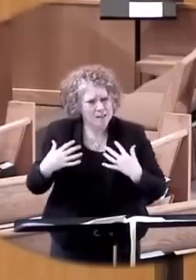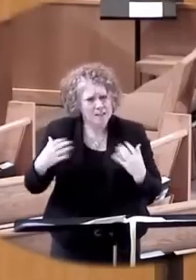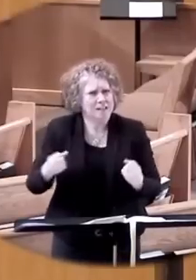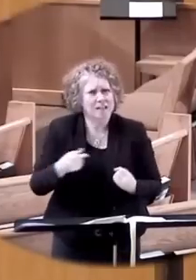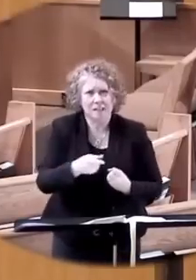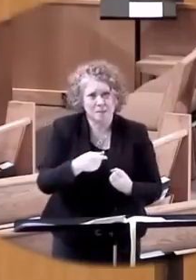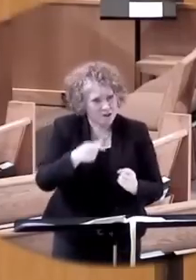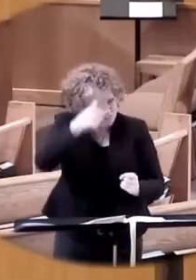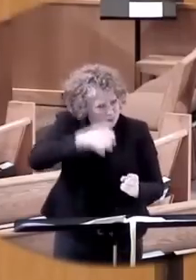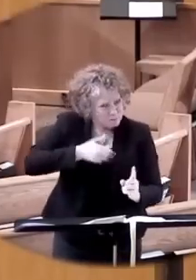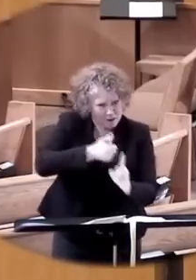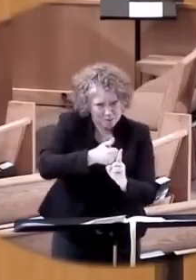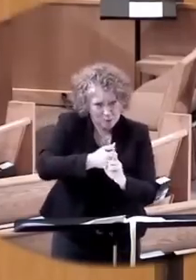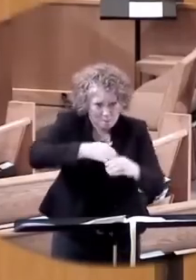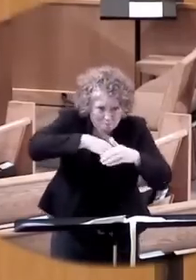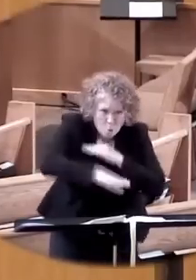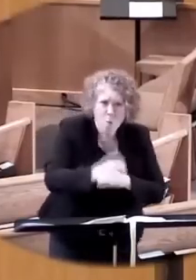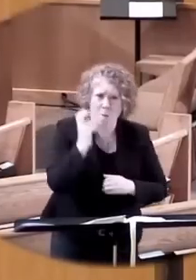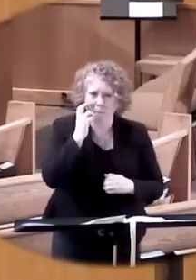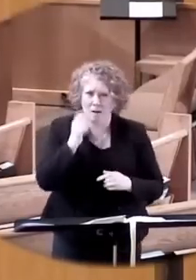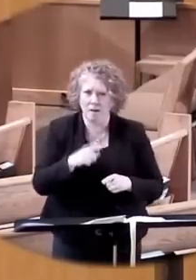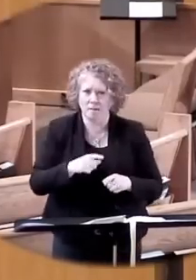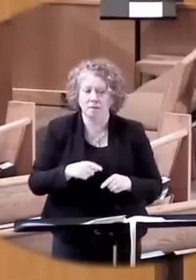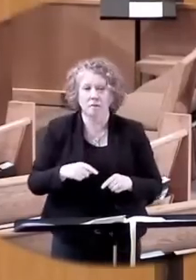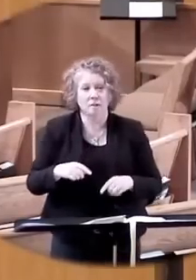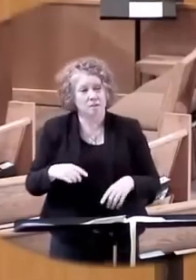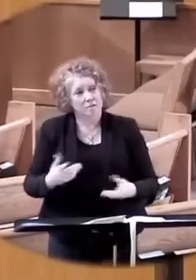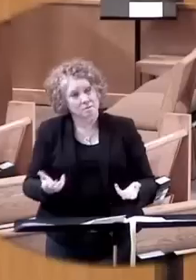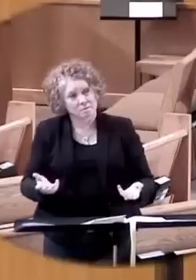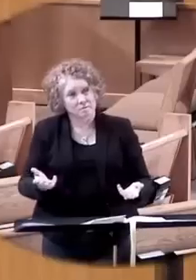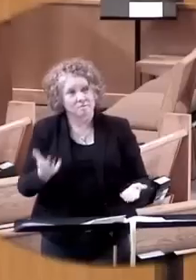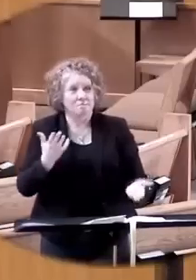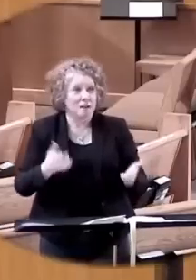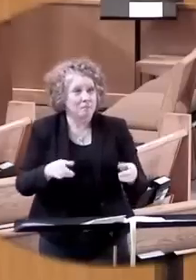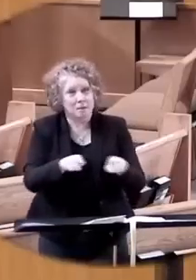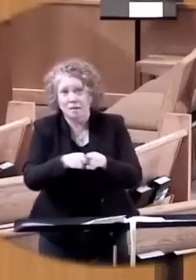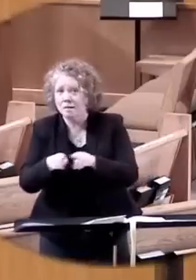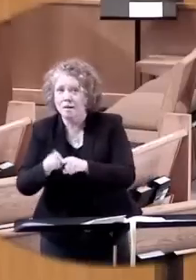Perhaps we should say that we have been blind from birth,